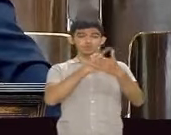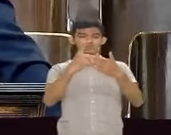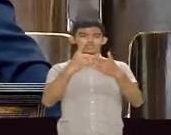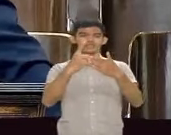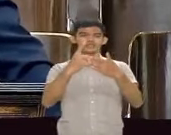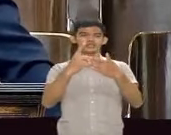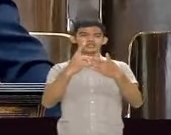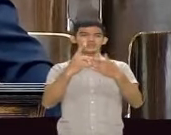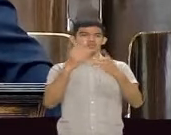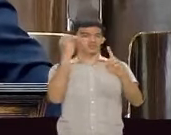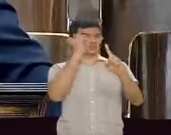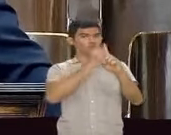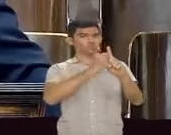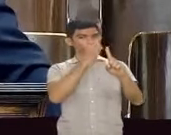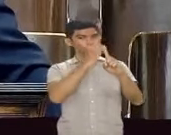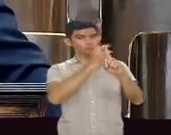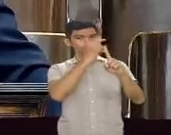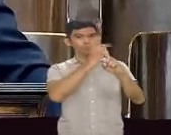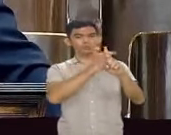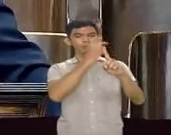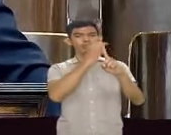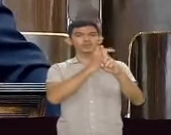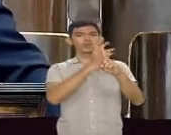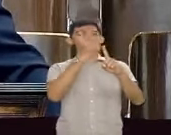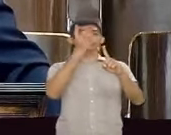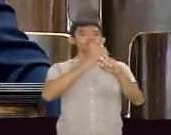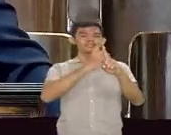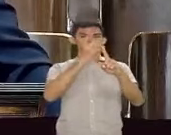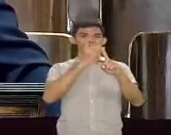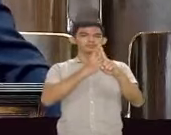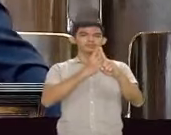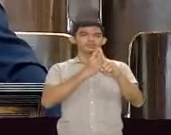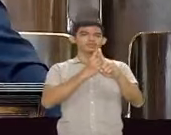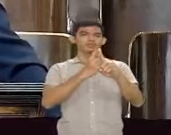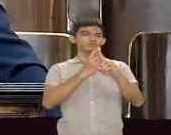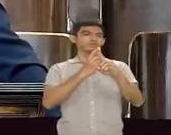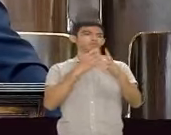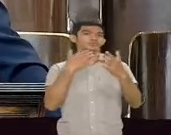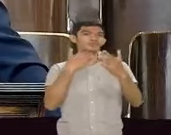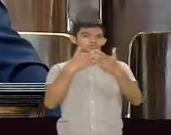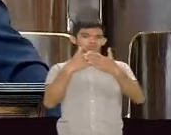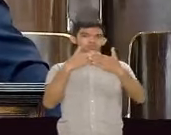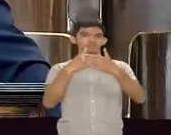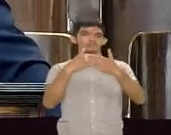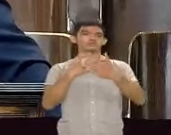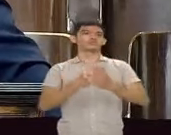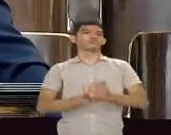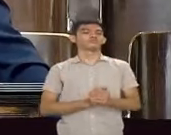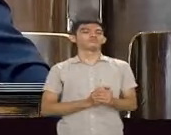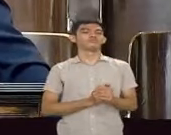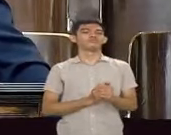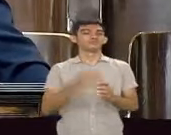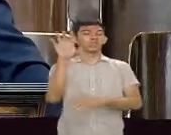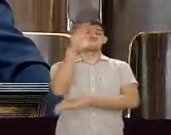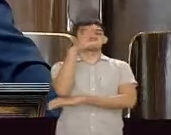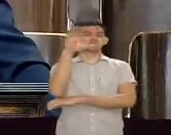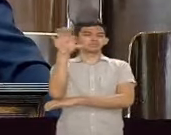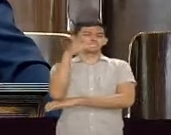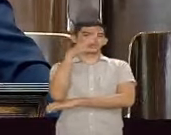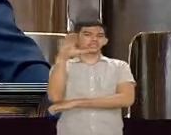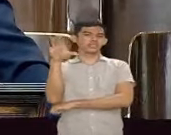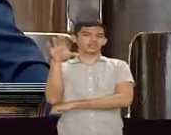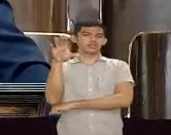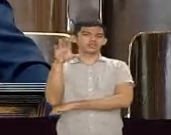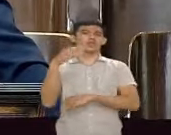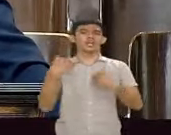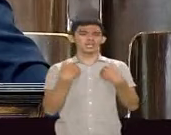Pila na lang, October, and then November, December na, Pasko na. Naanay bonus,